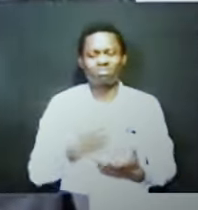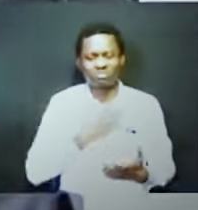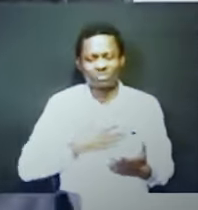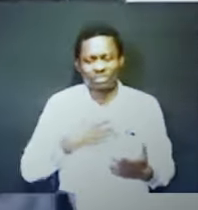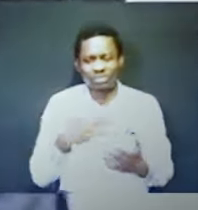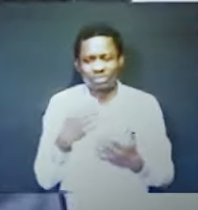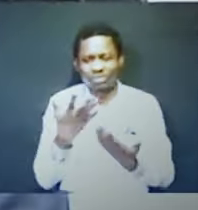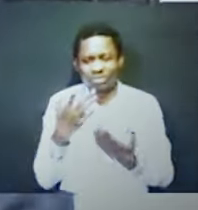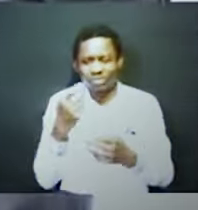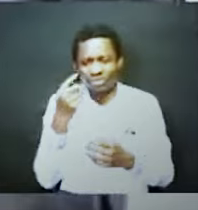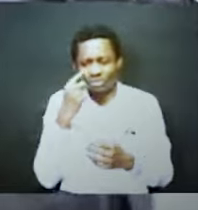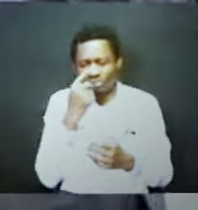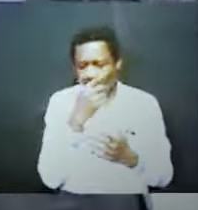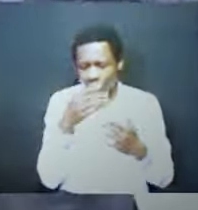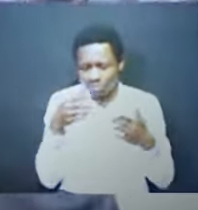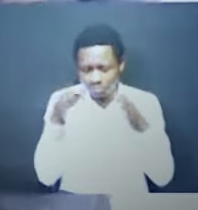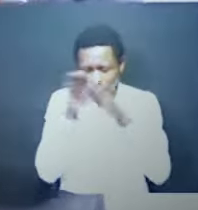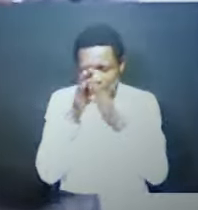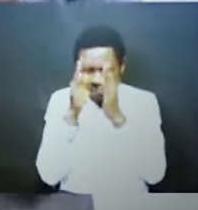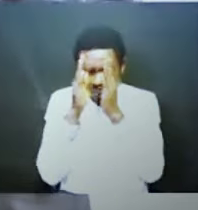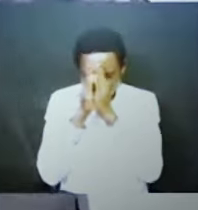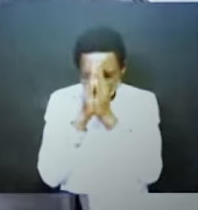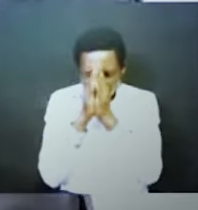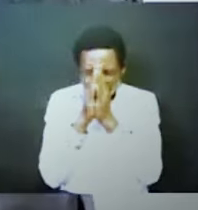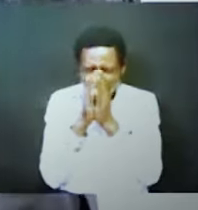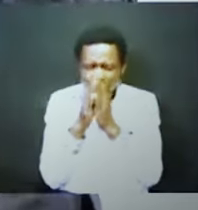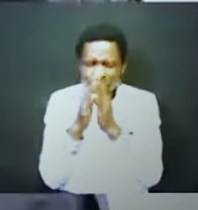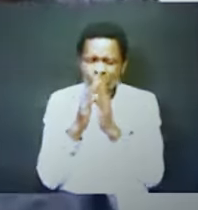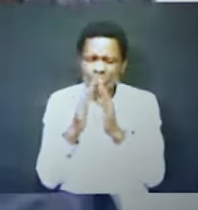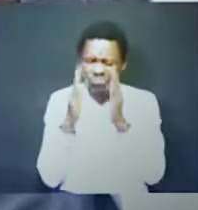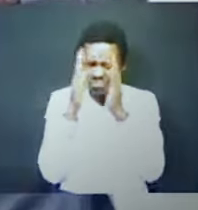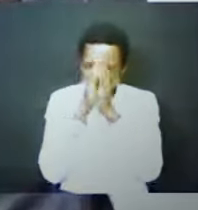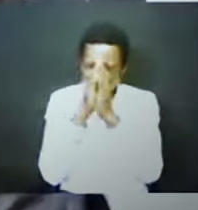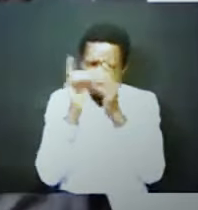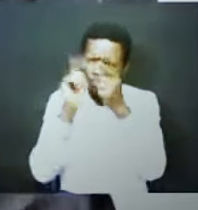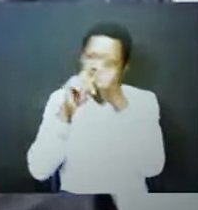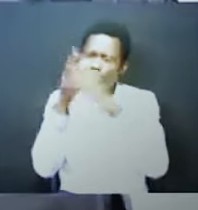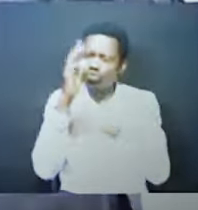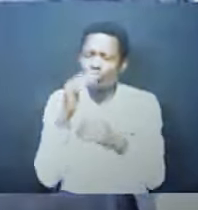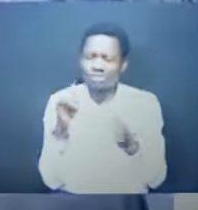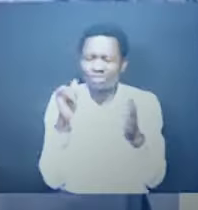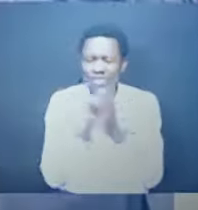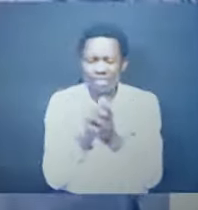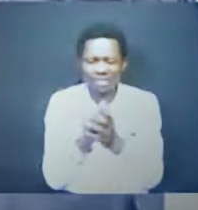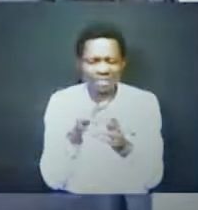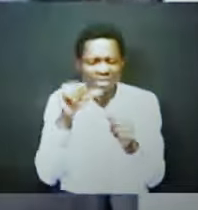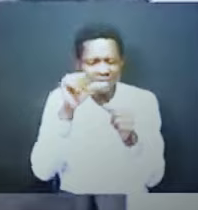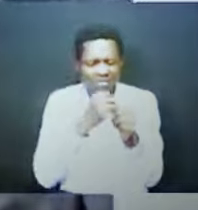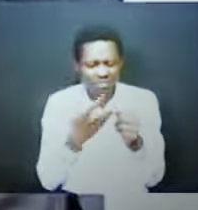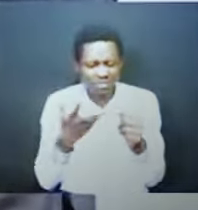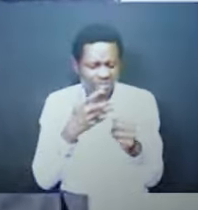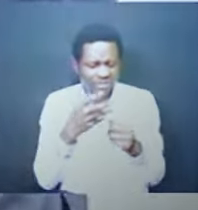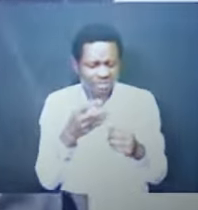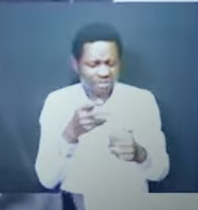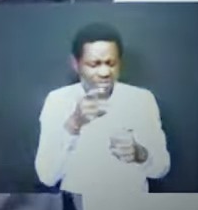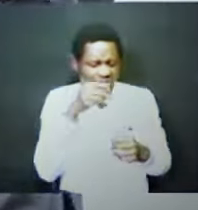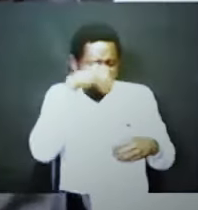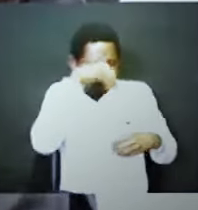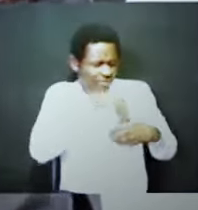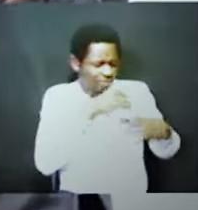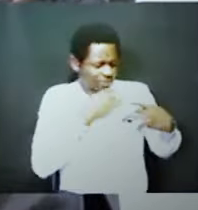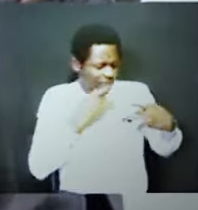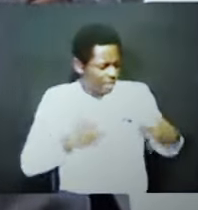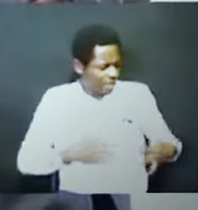down our heads and begin to pray? And then let us pray that we will dethrone all what we